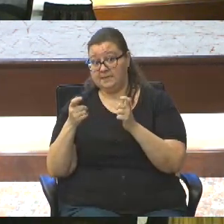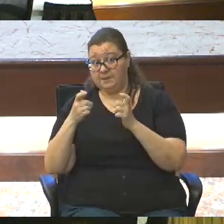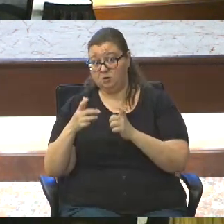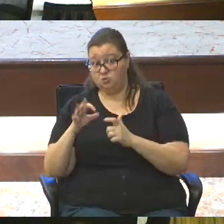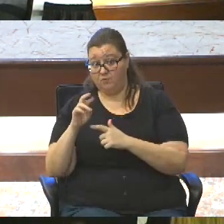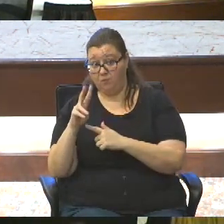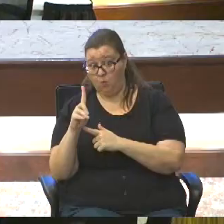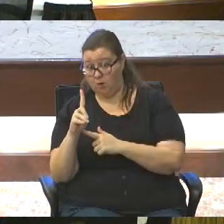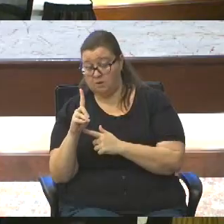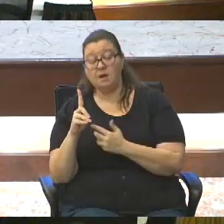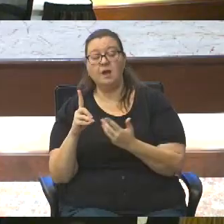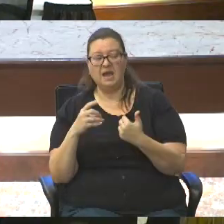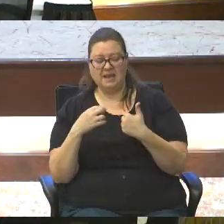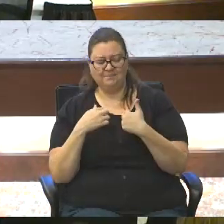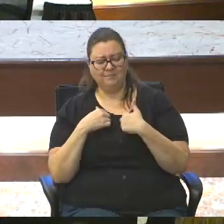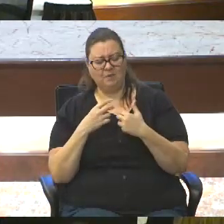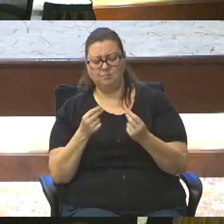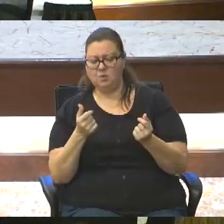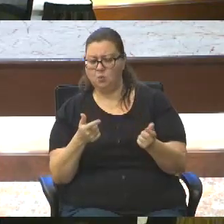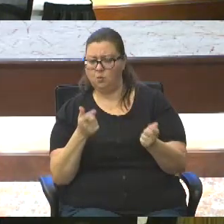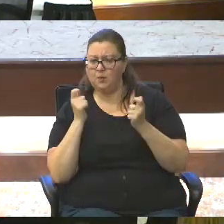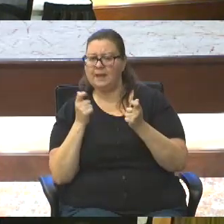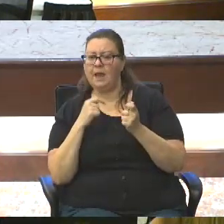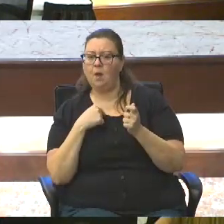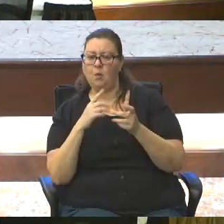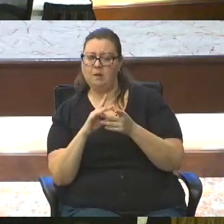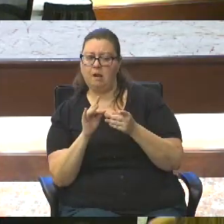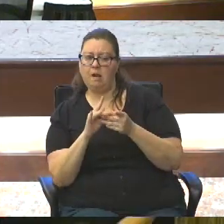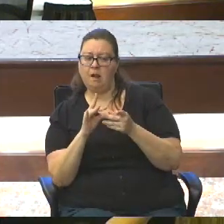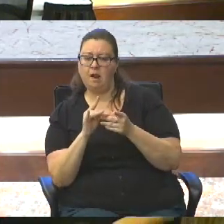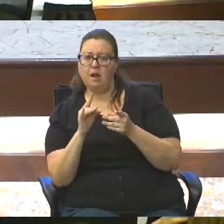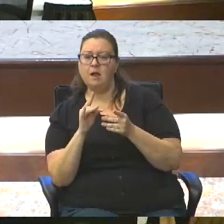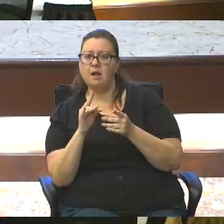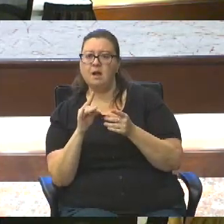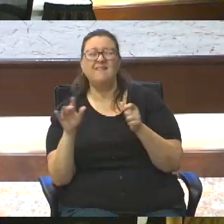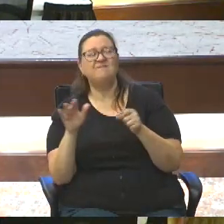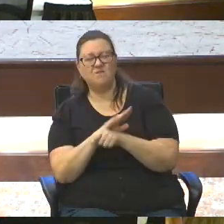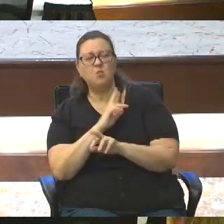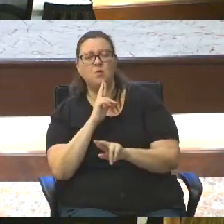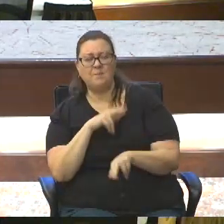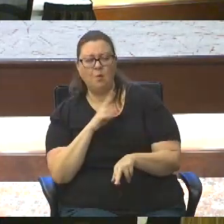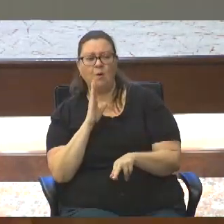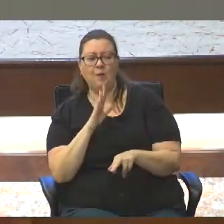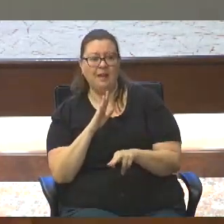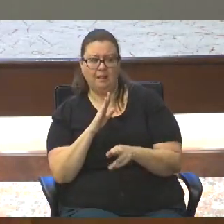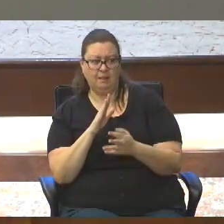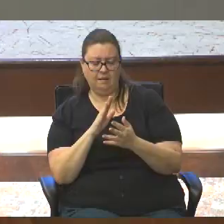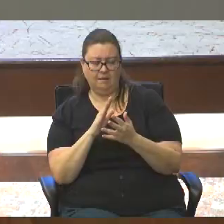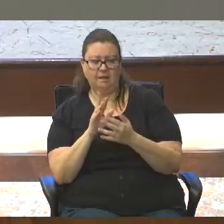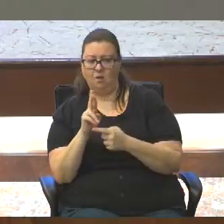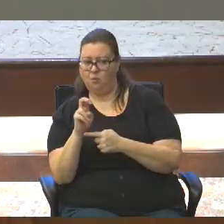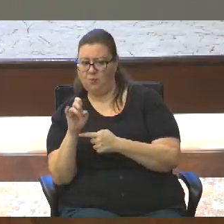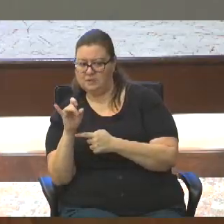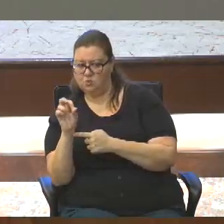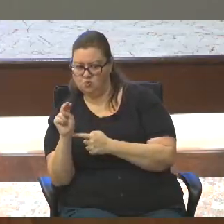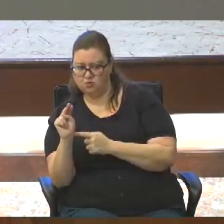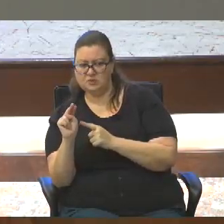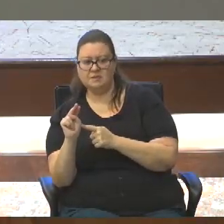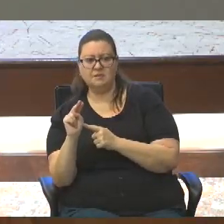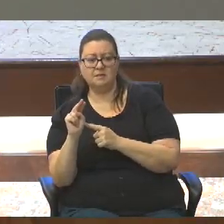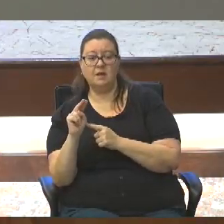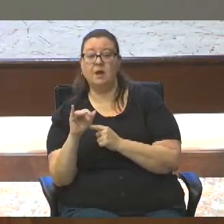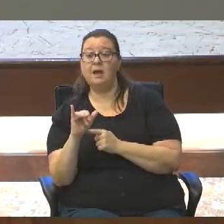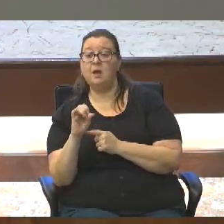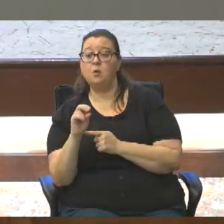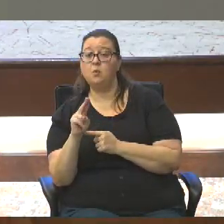Comments? I'll just right quick talk about the informal report, and really kind of blends in with the resolution on the Yours